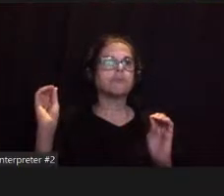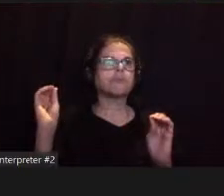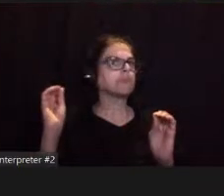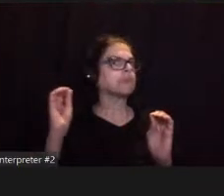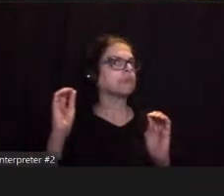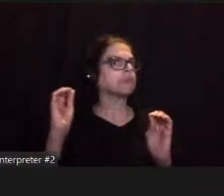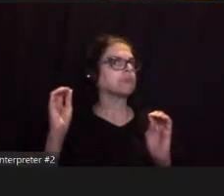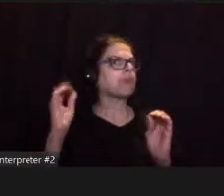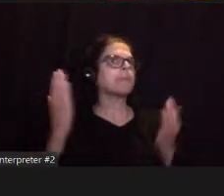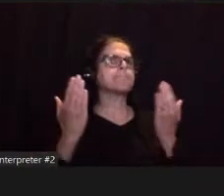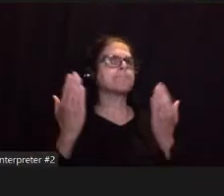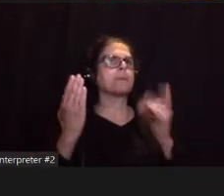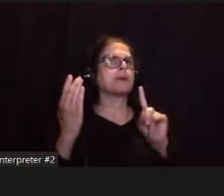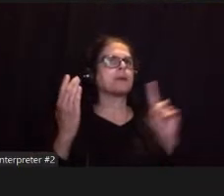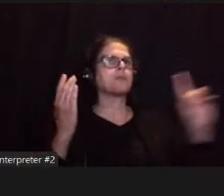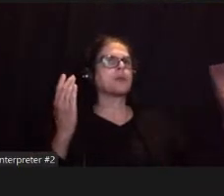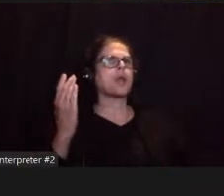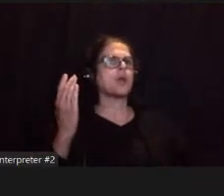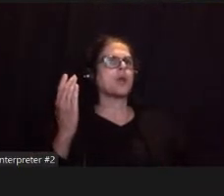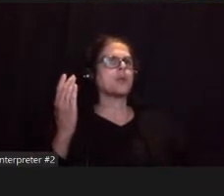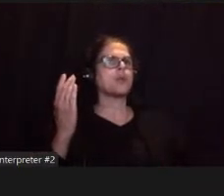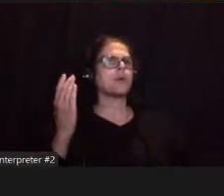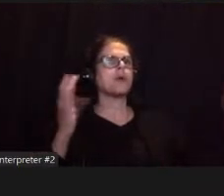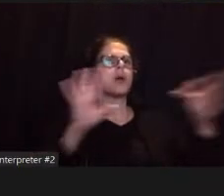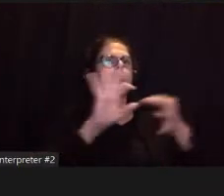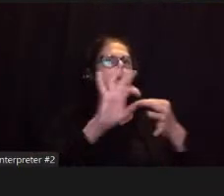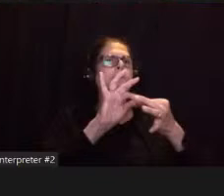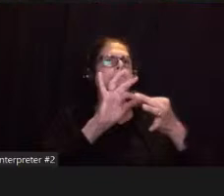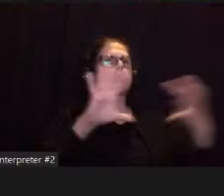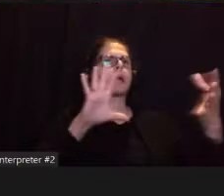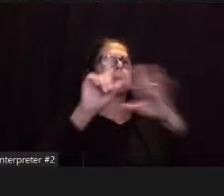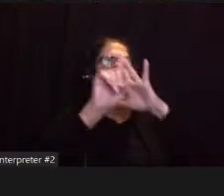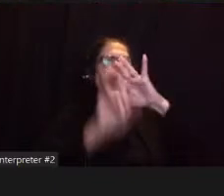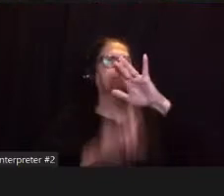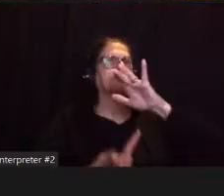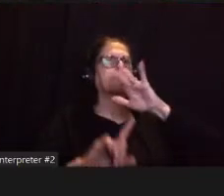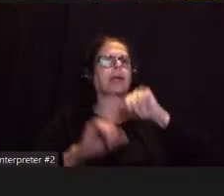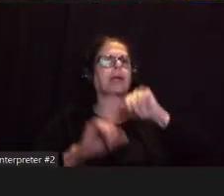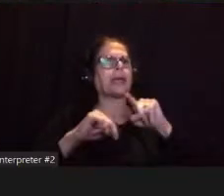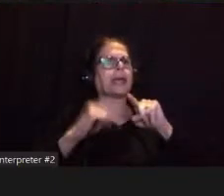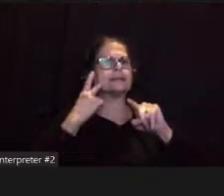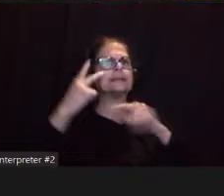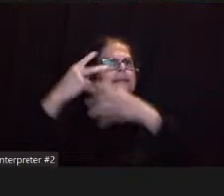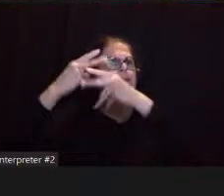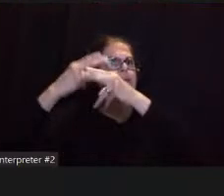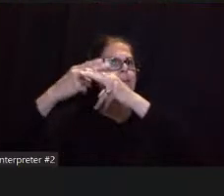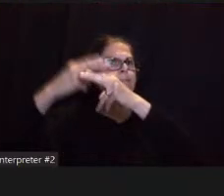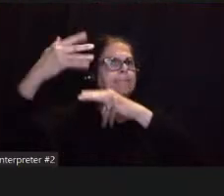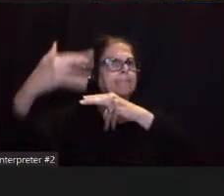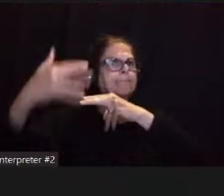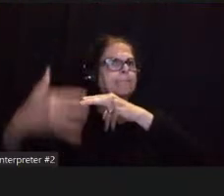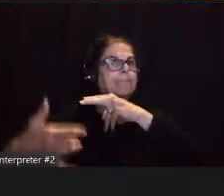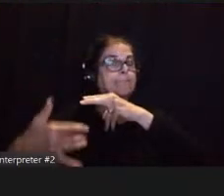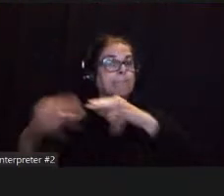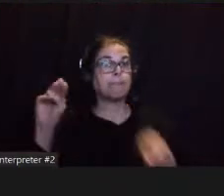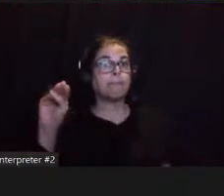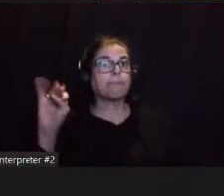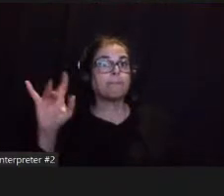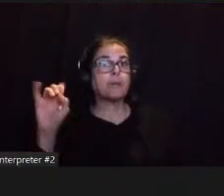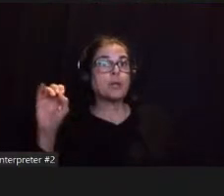Or maybe step aside, we can always come back. He may have dropped off, I don't see him. Okay. Is Reverend Miller still on,